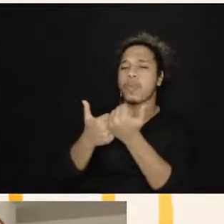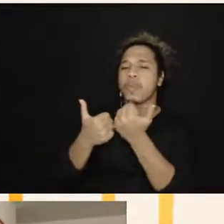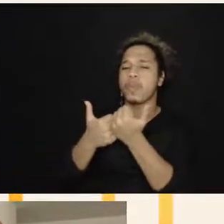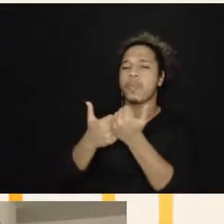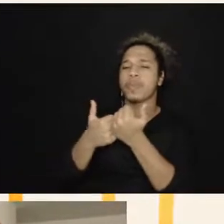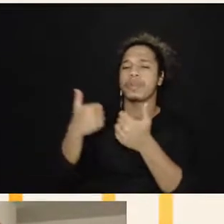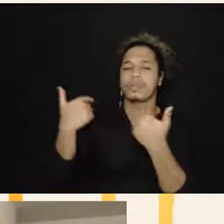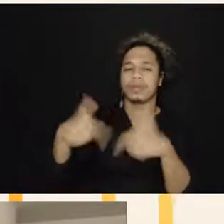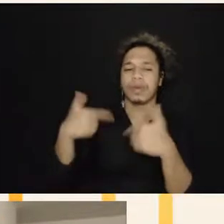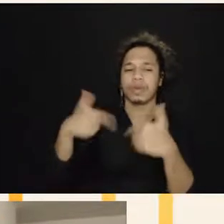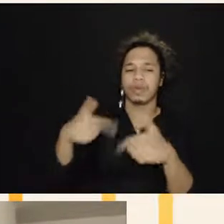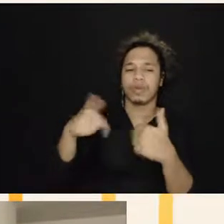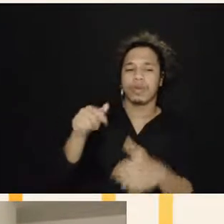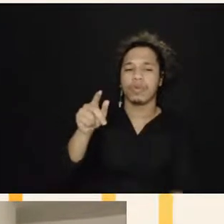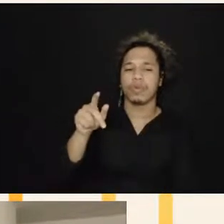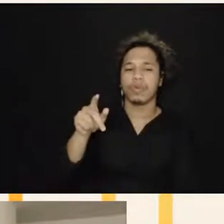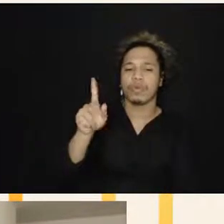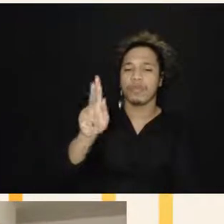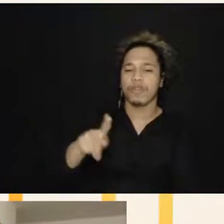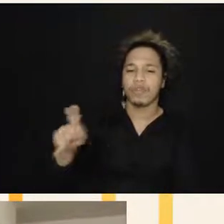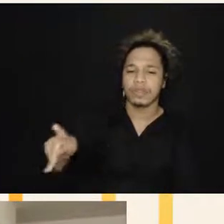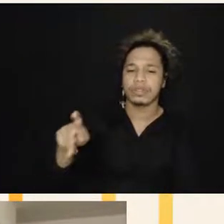candidates.